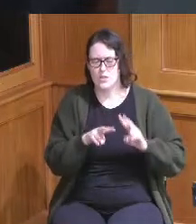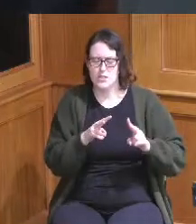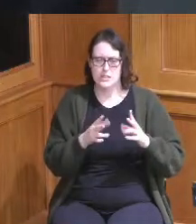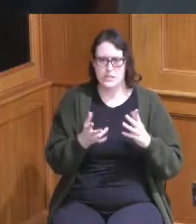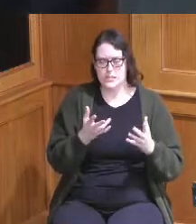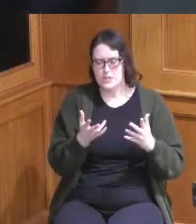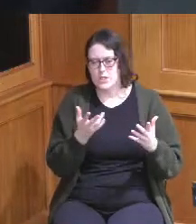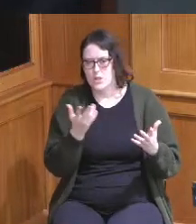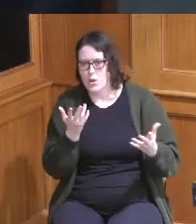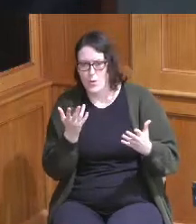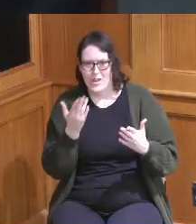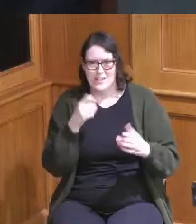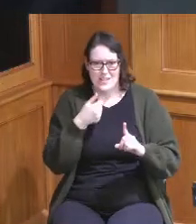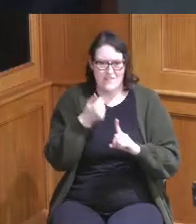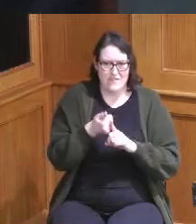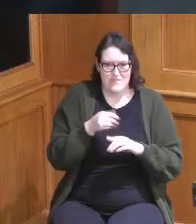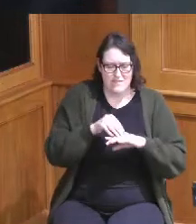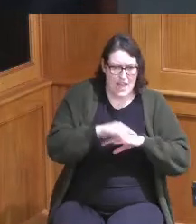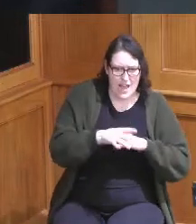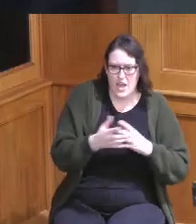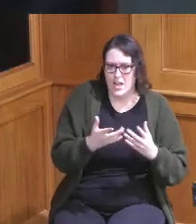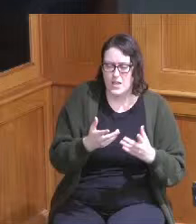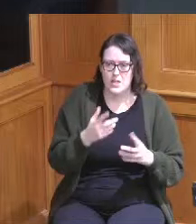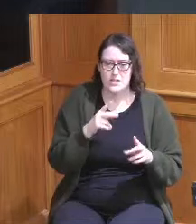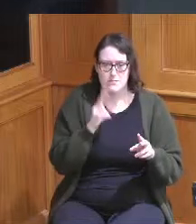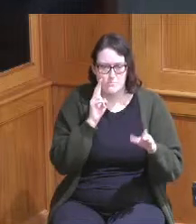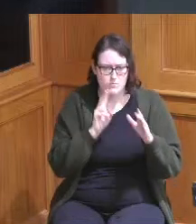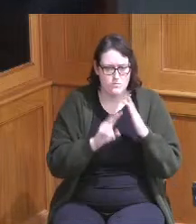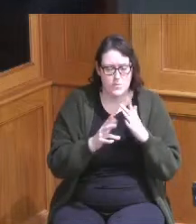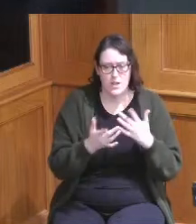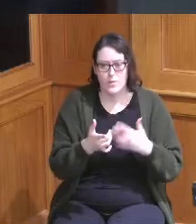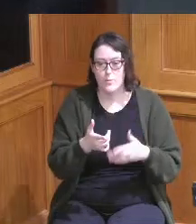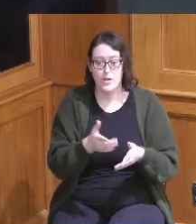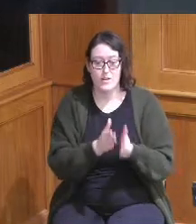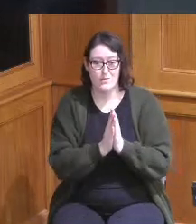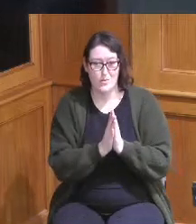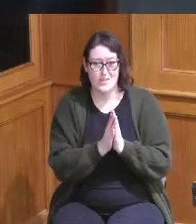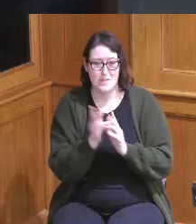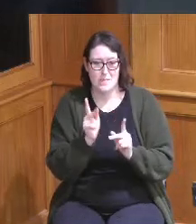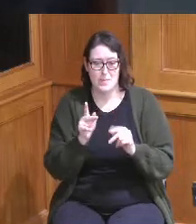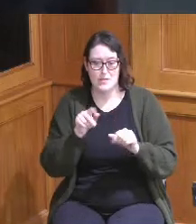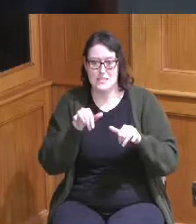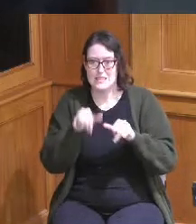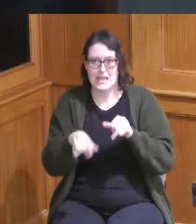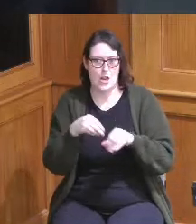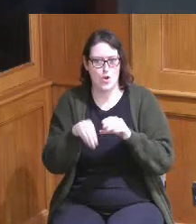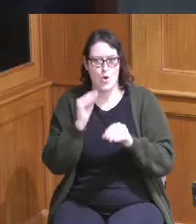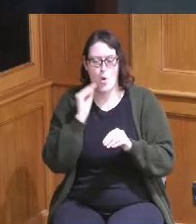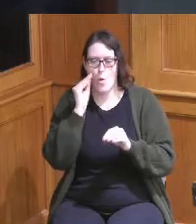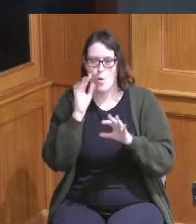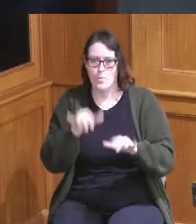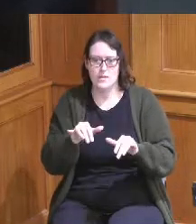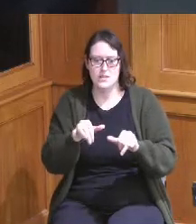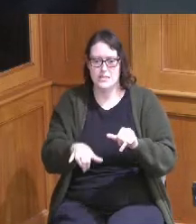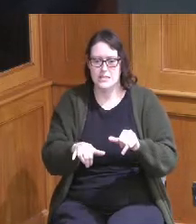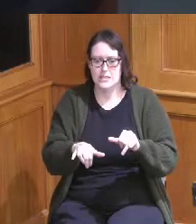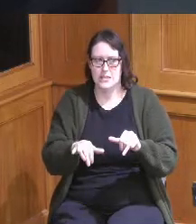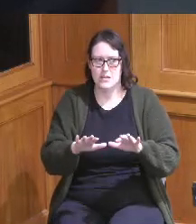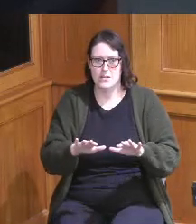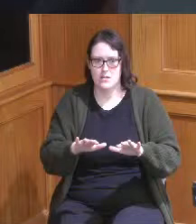the impact. Initially, we did request that residents shelter in place around the event because, again, we were trying to